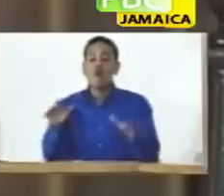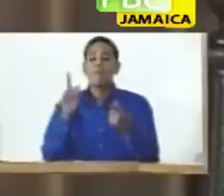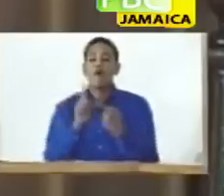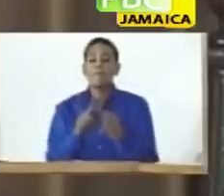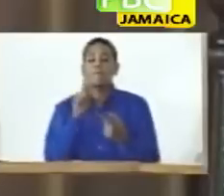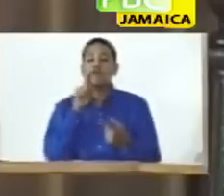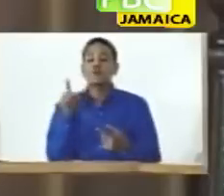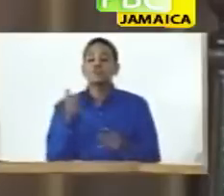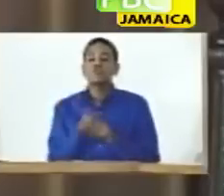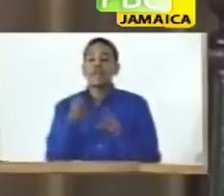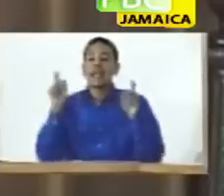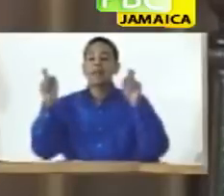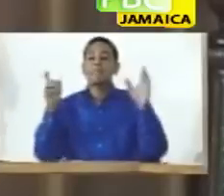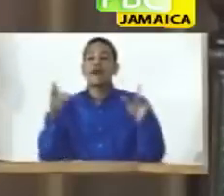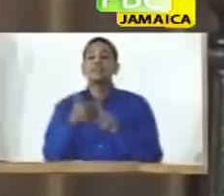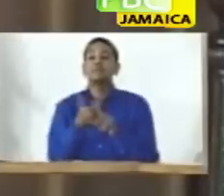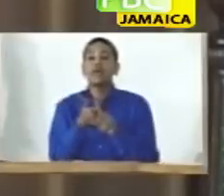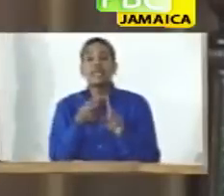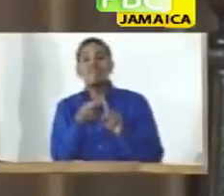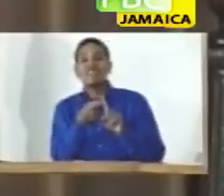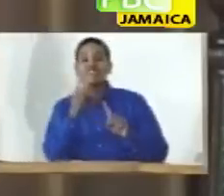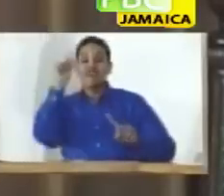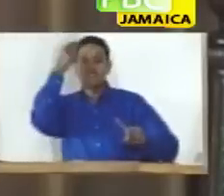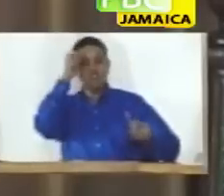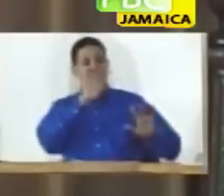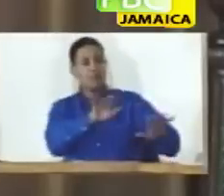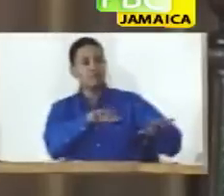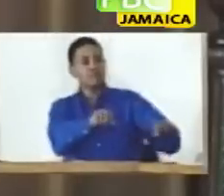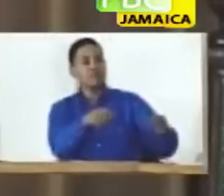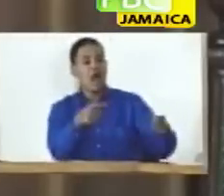effective management of the government. In